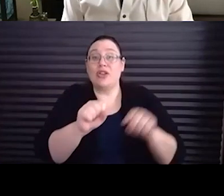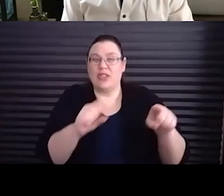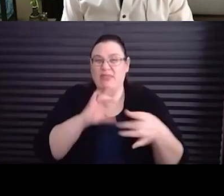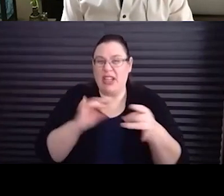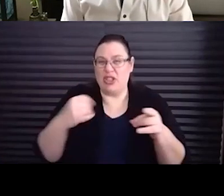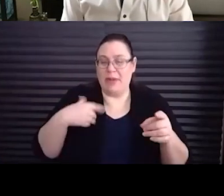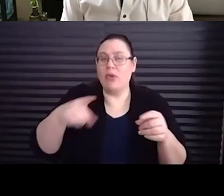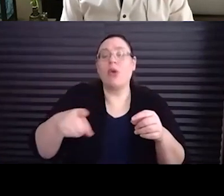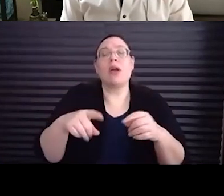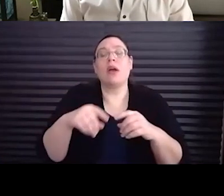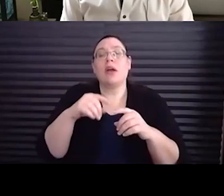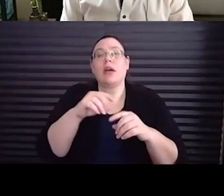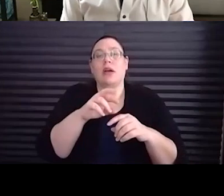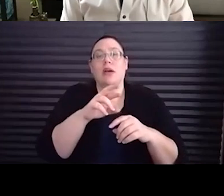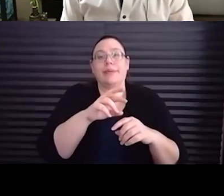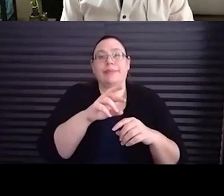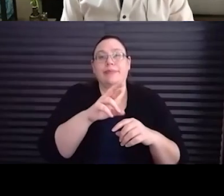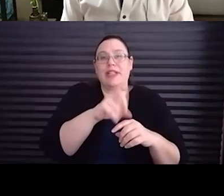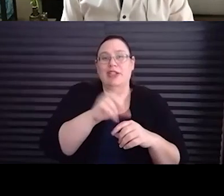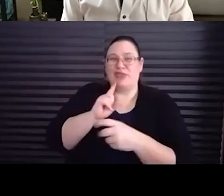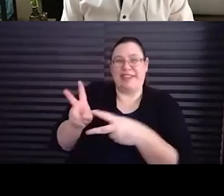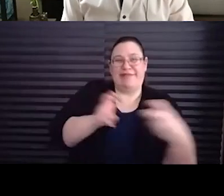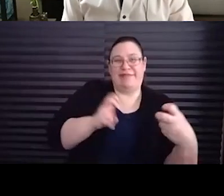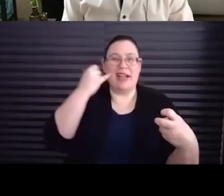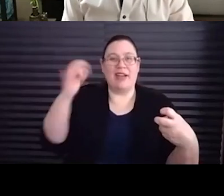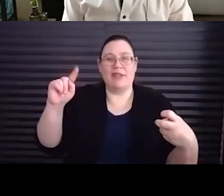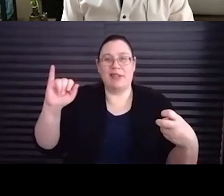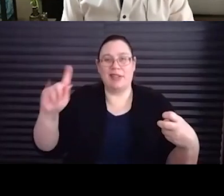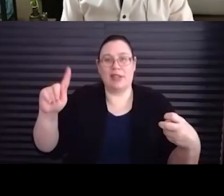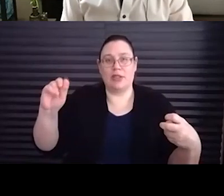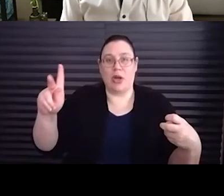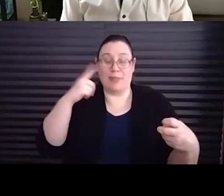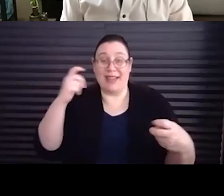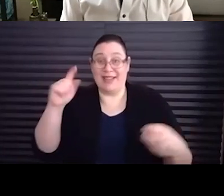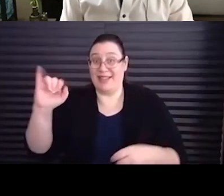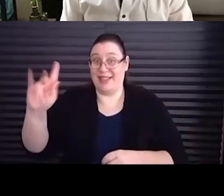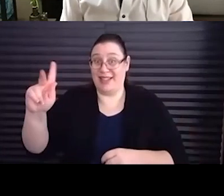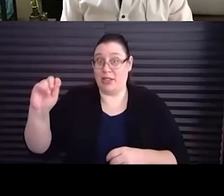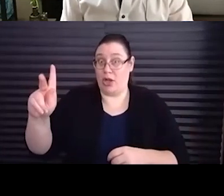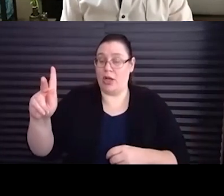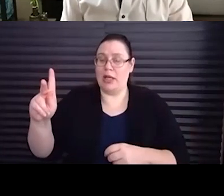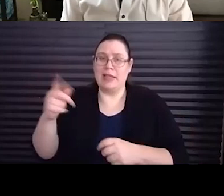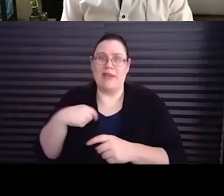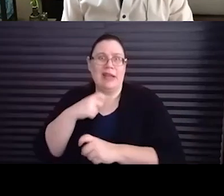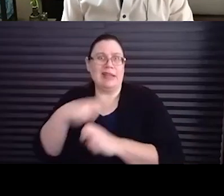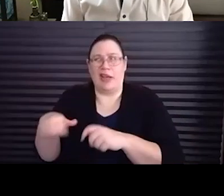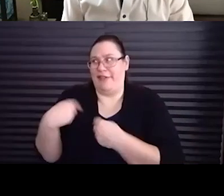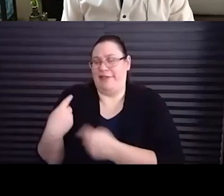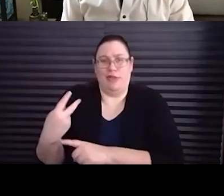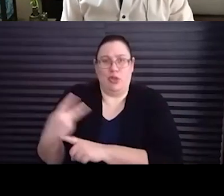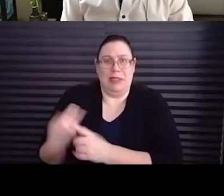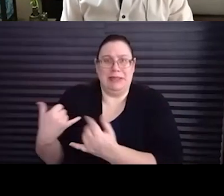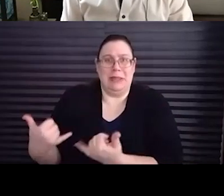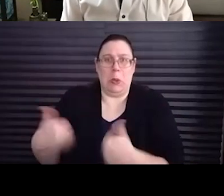a take on TikTok, especially because TikTok's having a really tough last 60 days. So